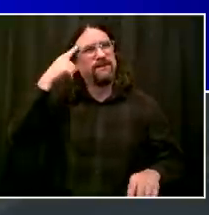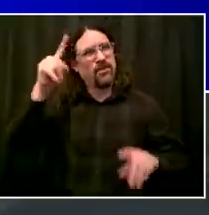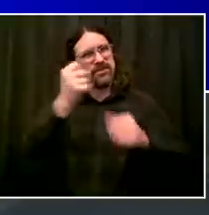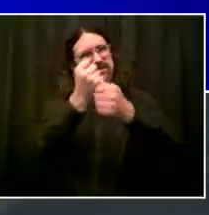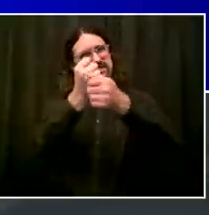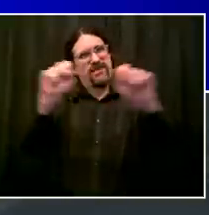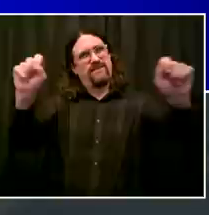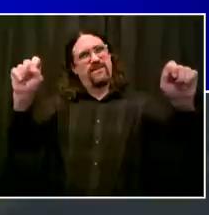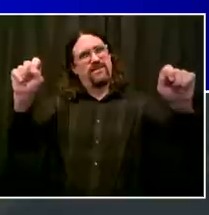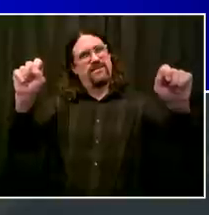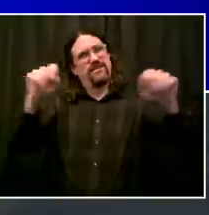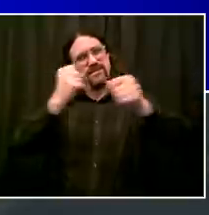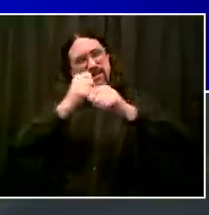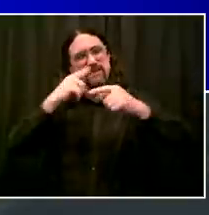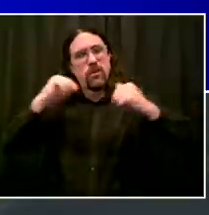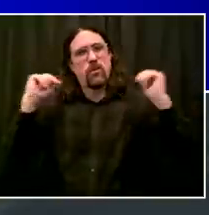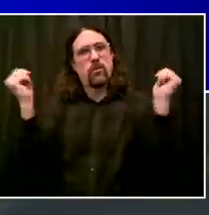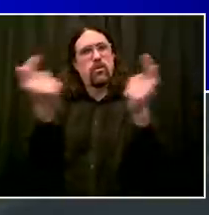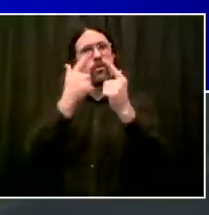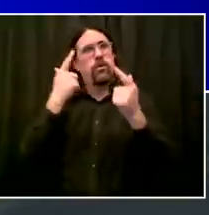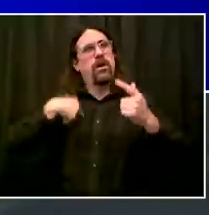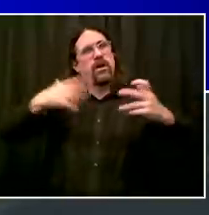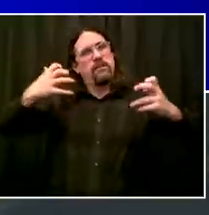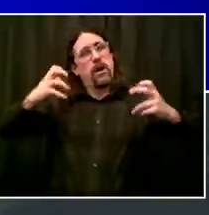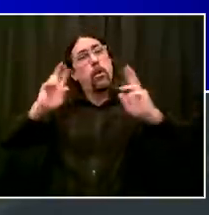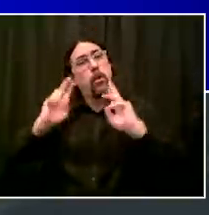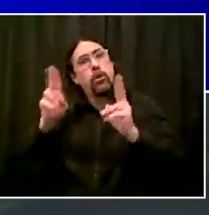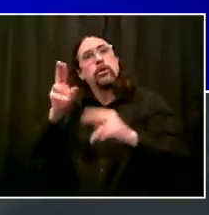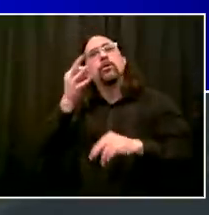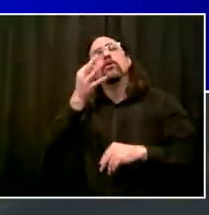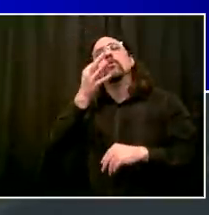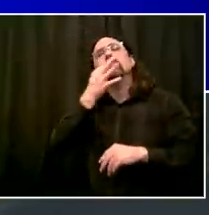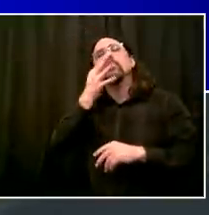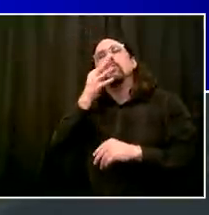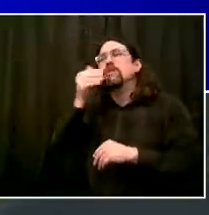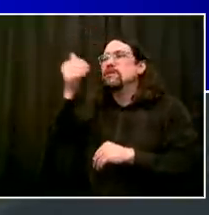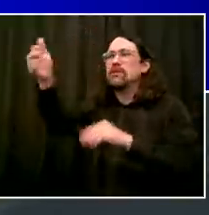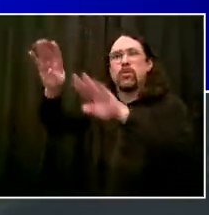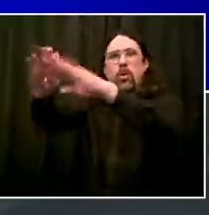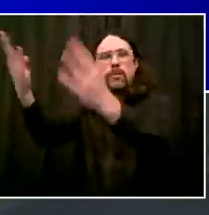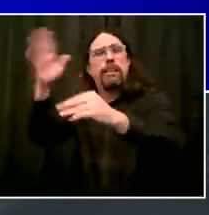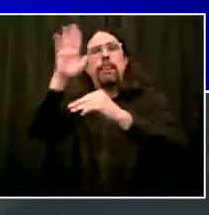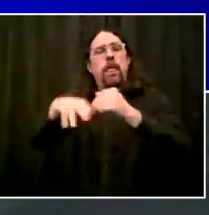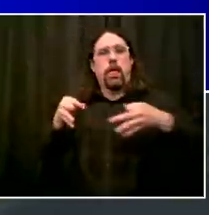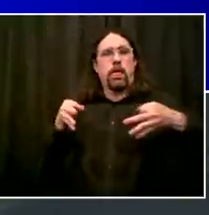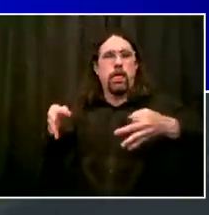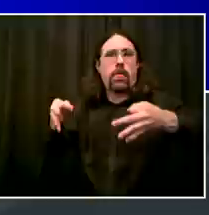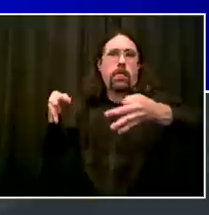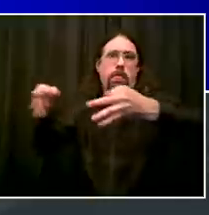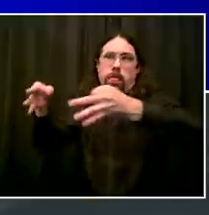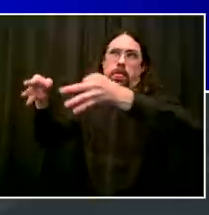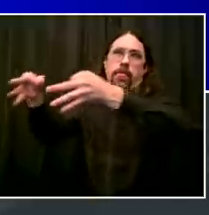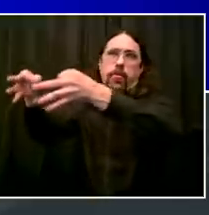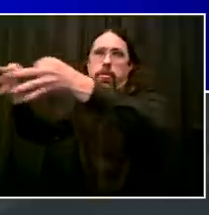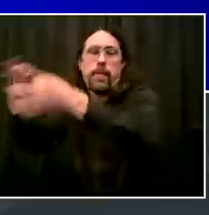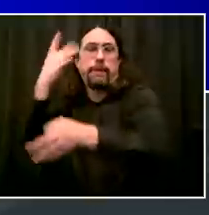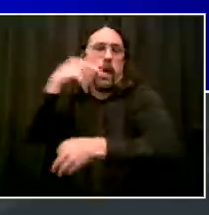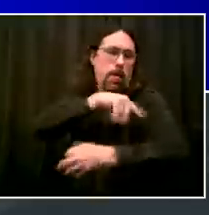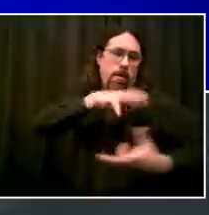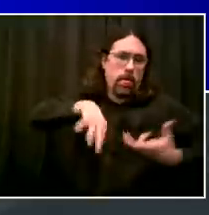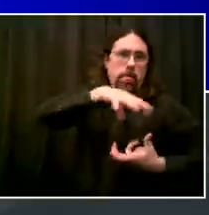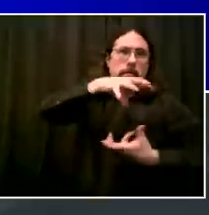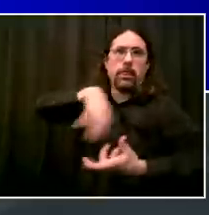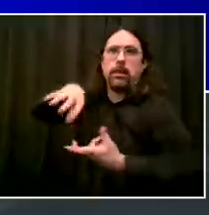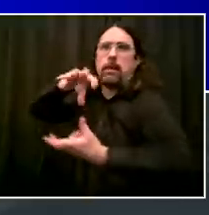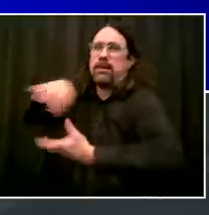follow these rules, there's a chance that the disease spreads. And every time they do follow the rules, we're pushing the disease back. It's as simple as